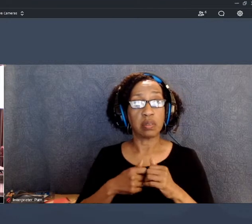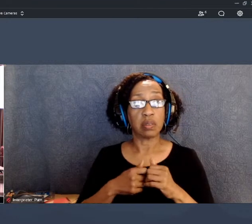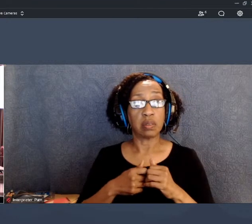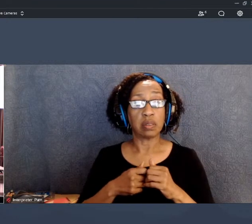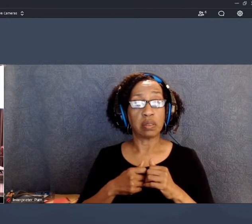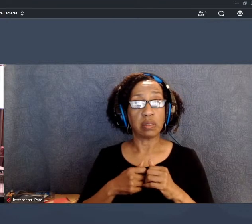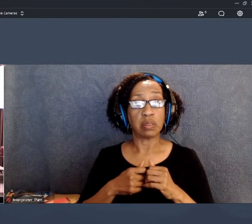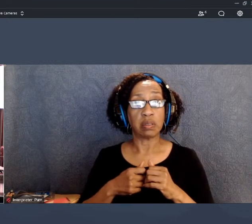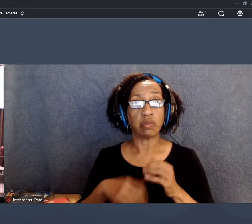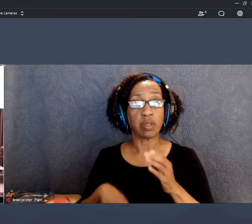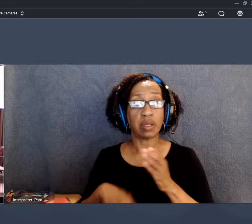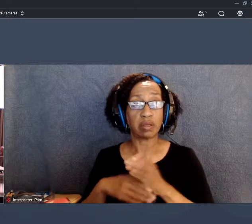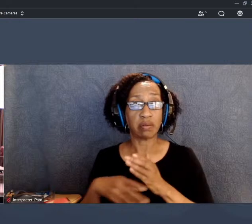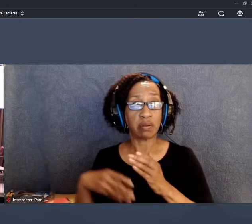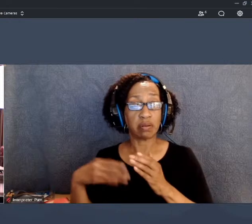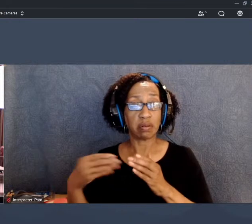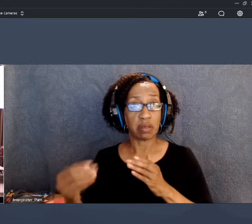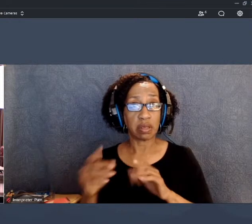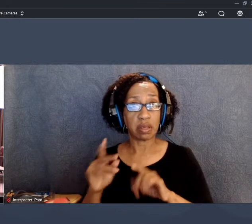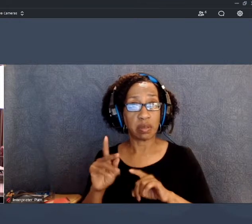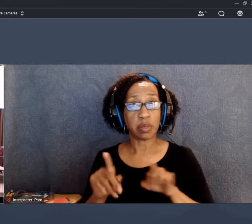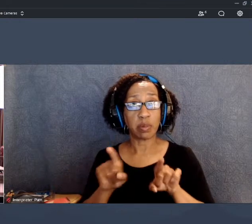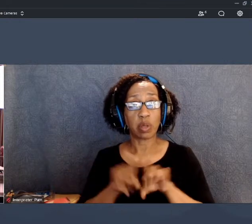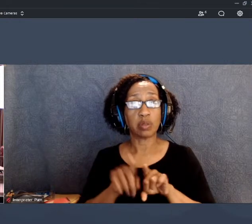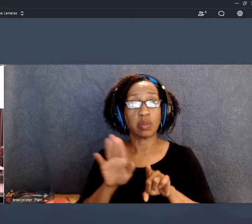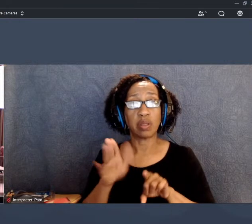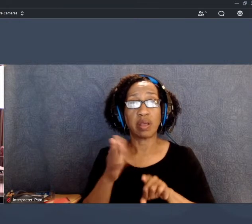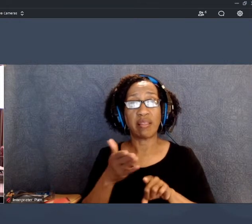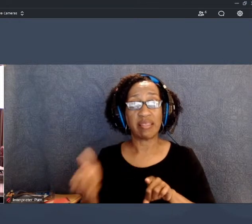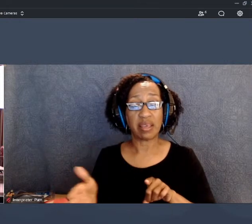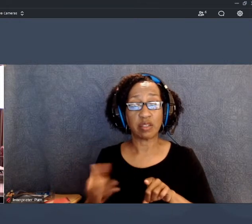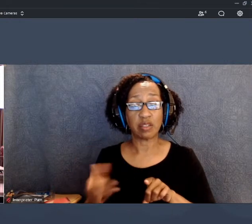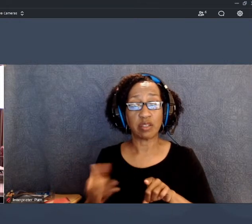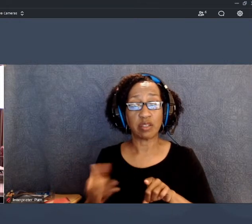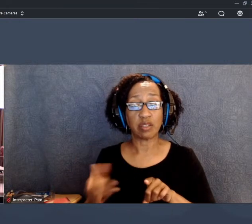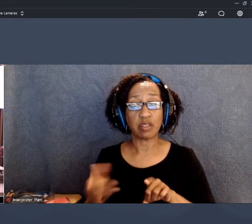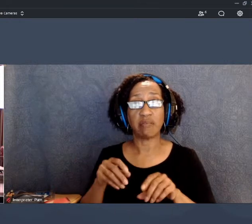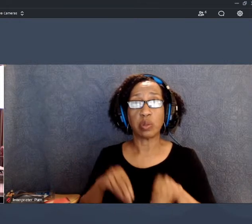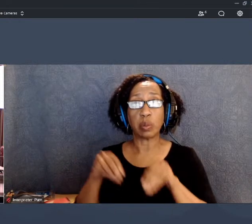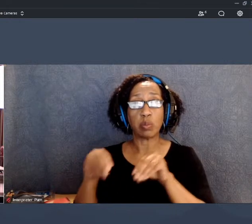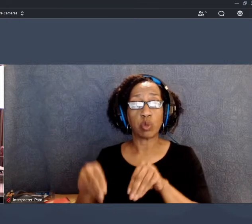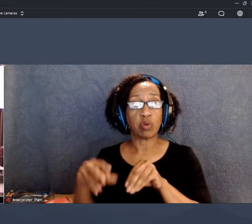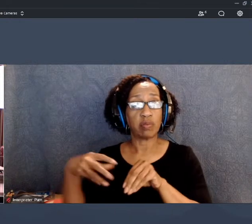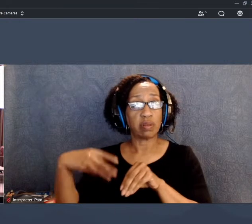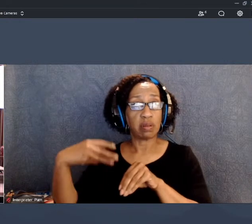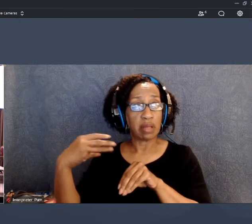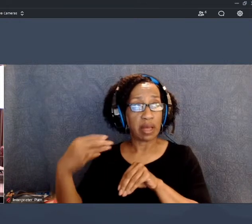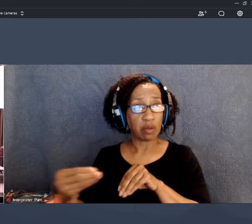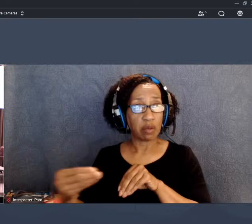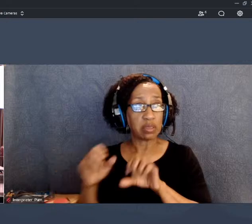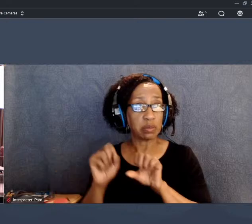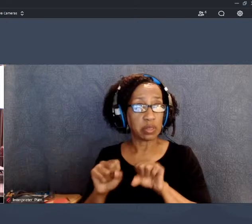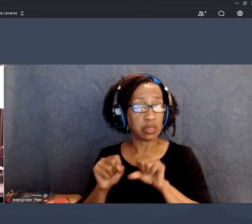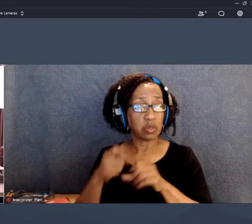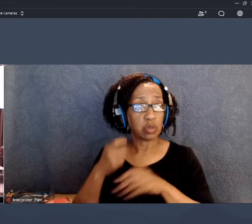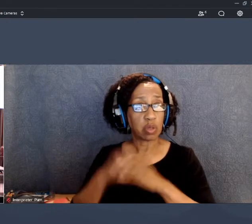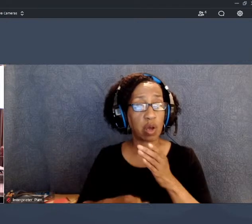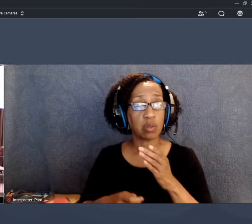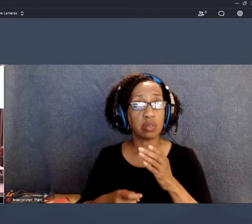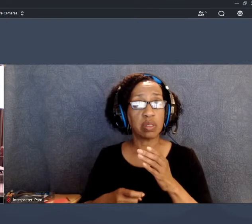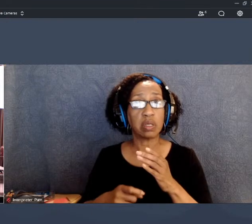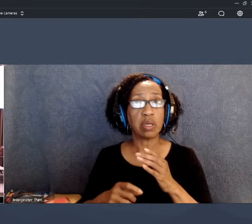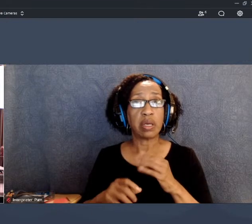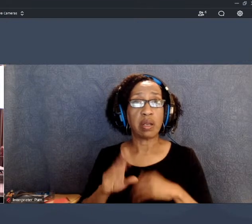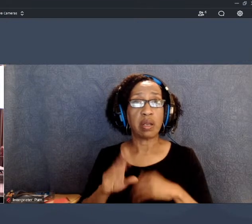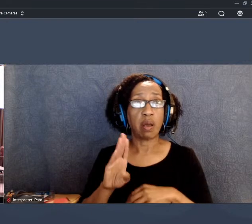evicting tenants and potentially moving their items. What we discussed, you know, and what they did in Baltimore, a city who